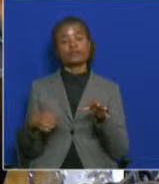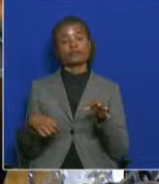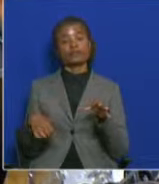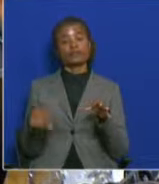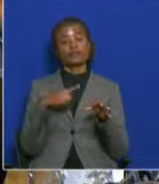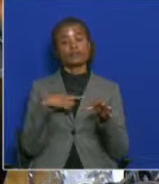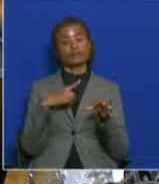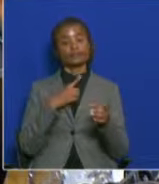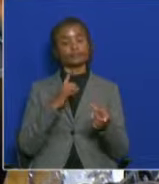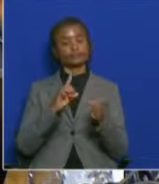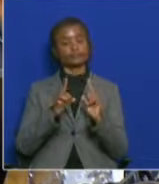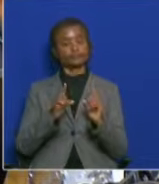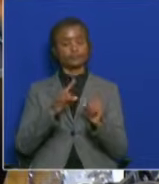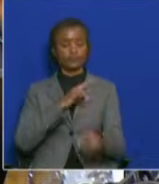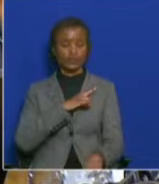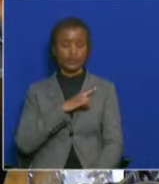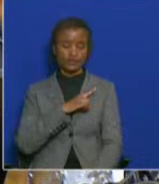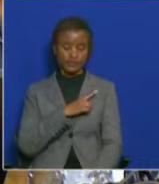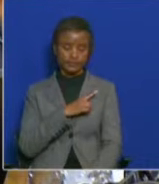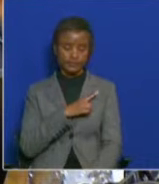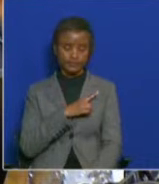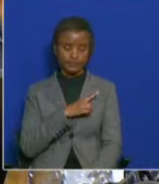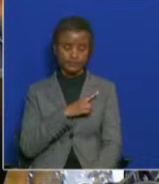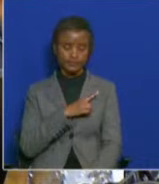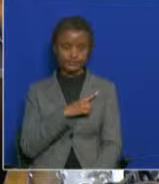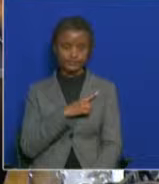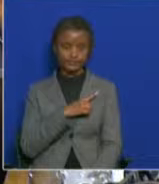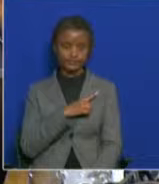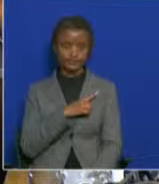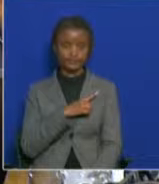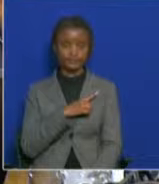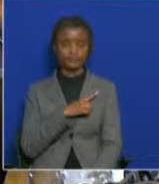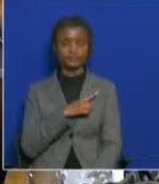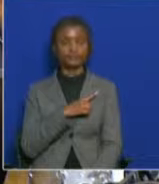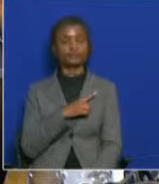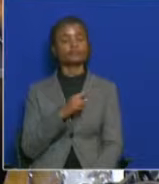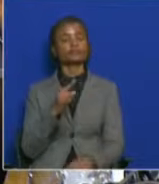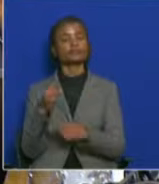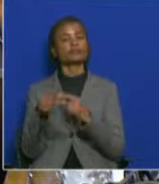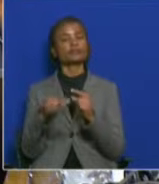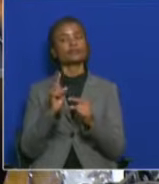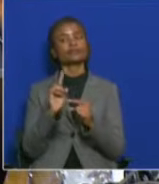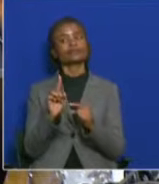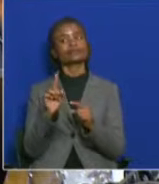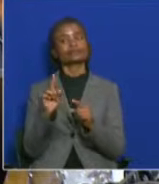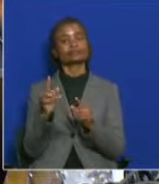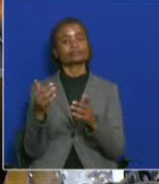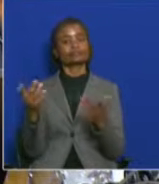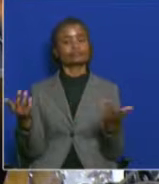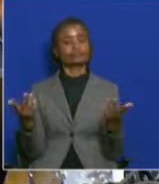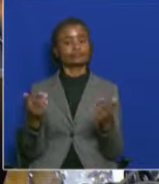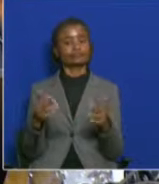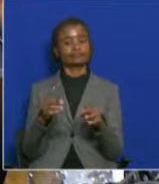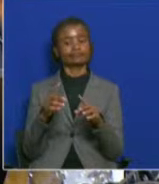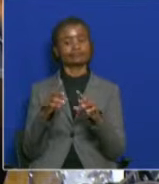a roving inquiry into ordinary